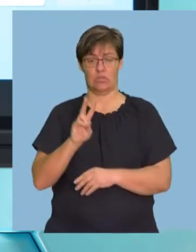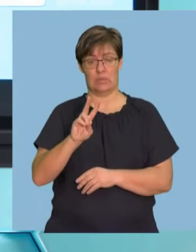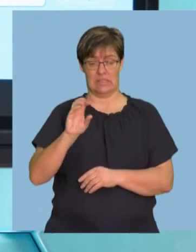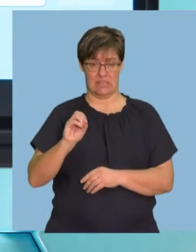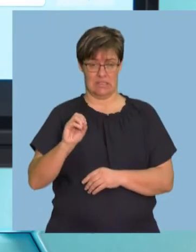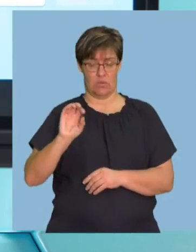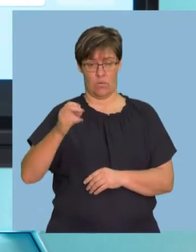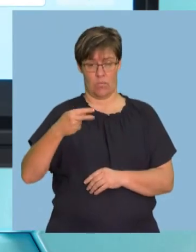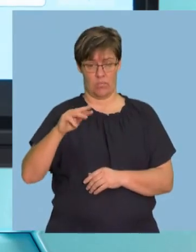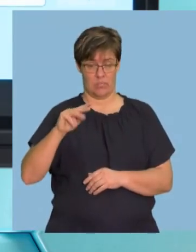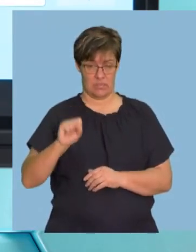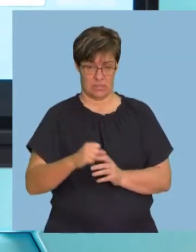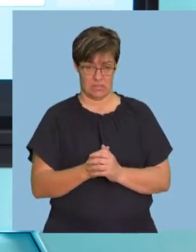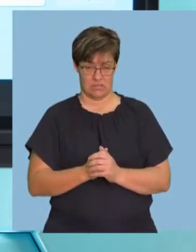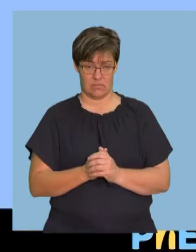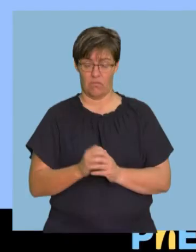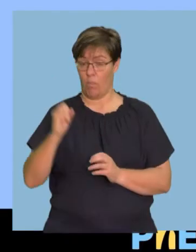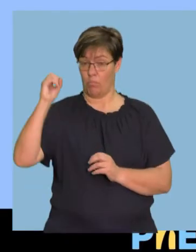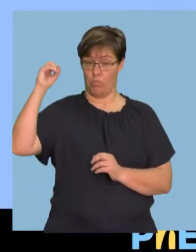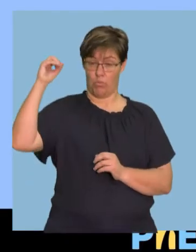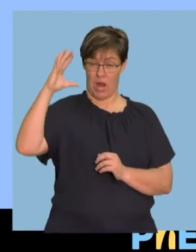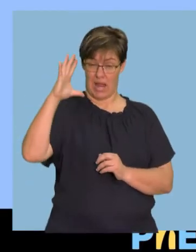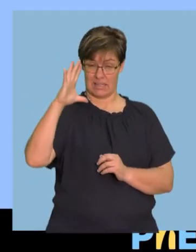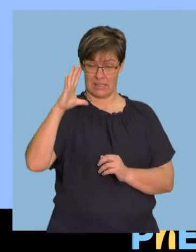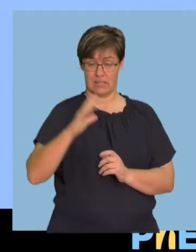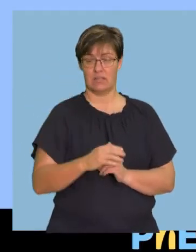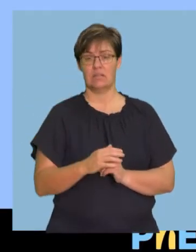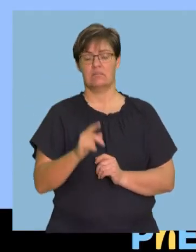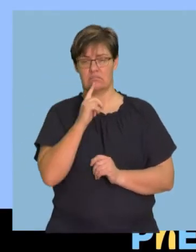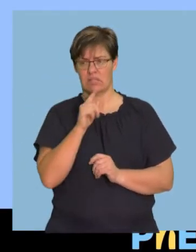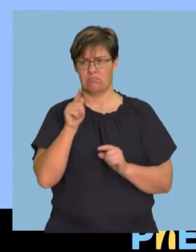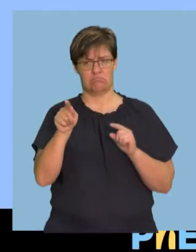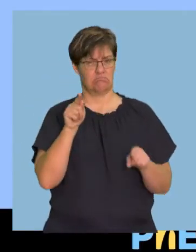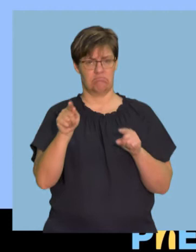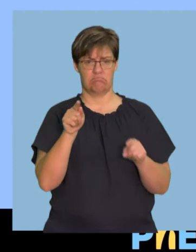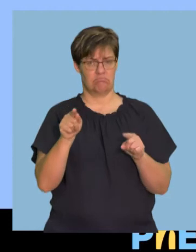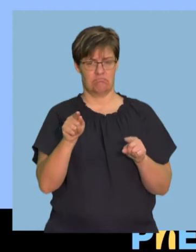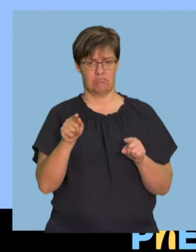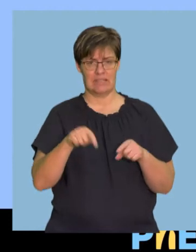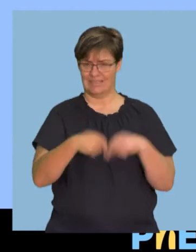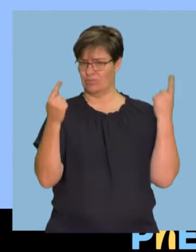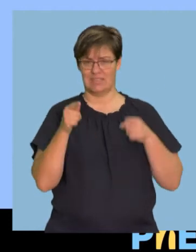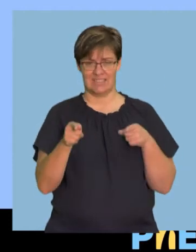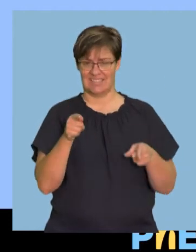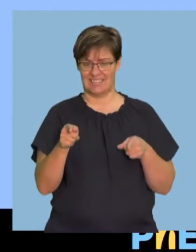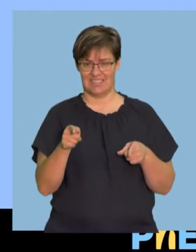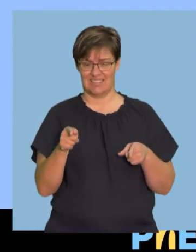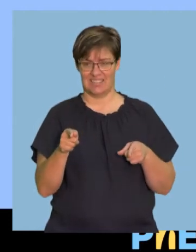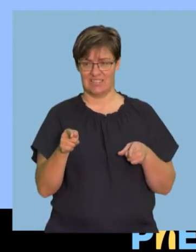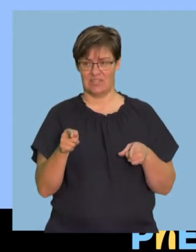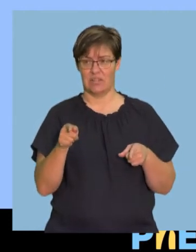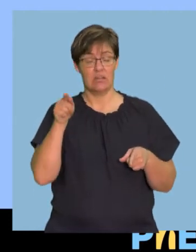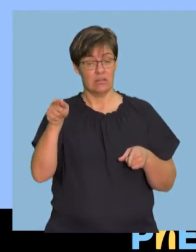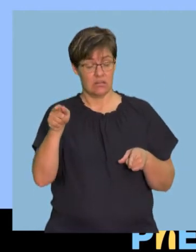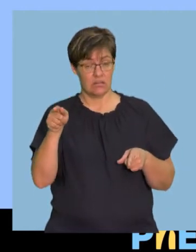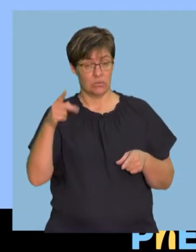double the resistance, which is 20 ohms, okay? Now, in terms of brightness, you can tell that these two are